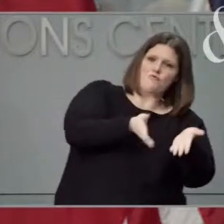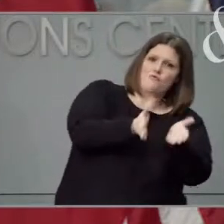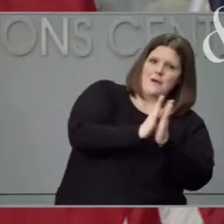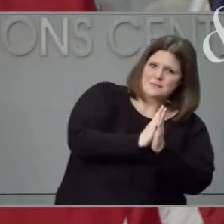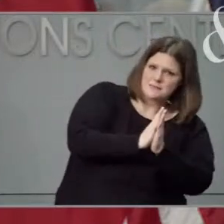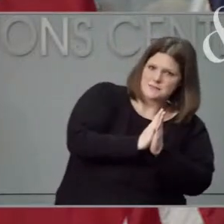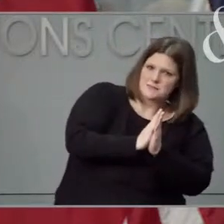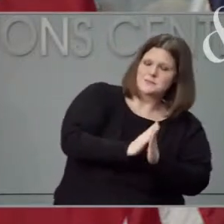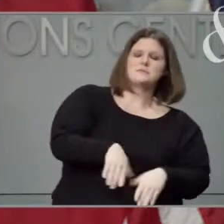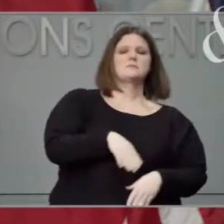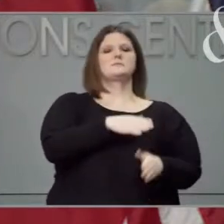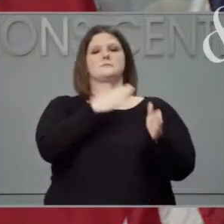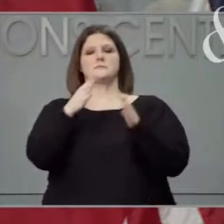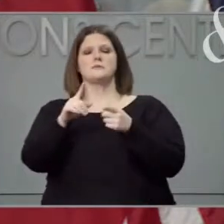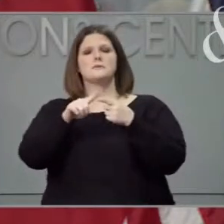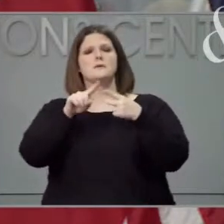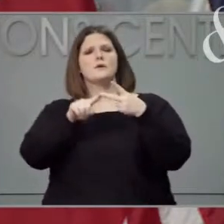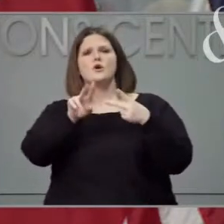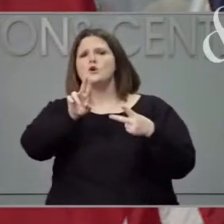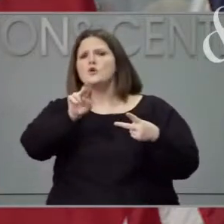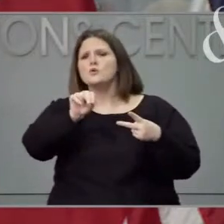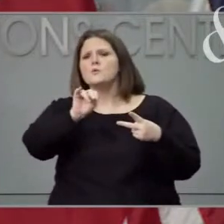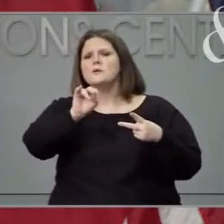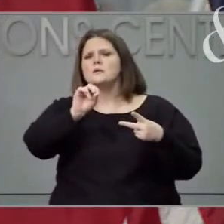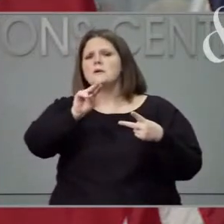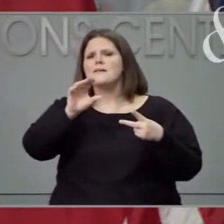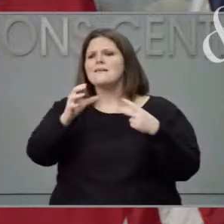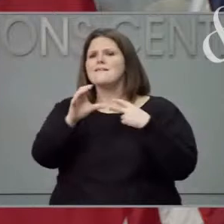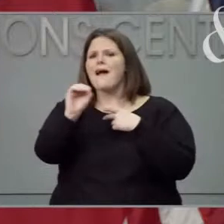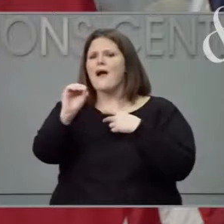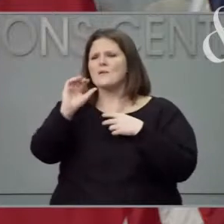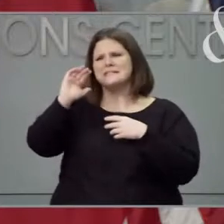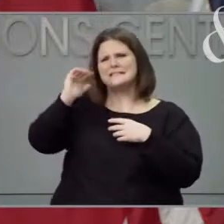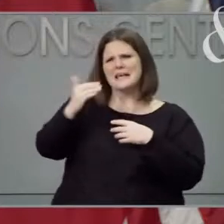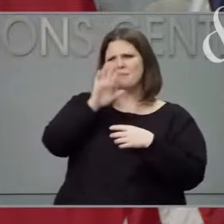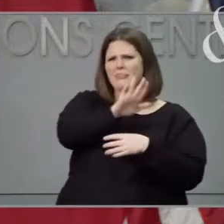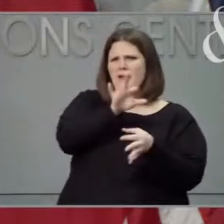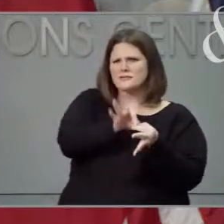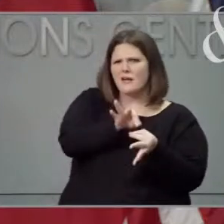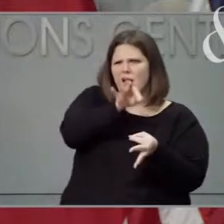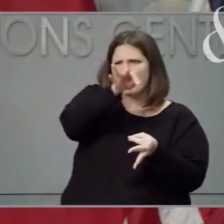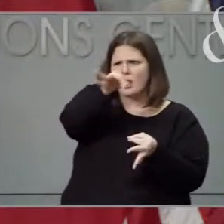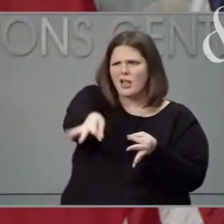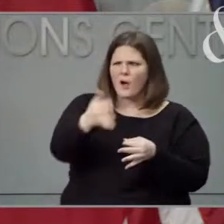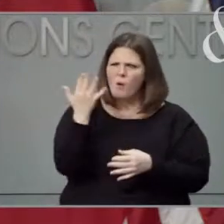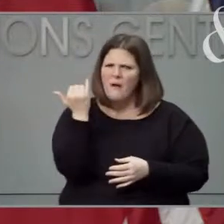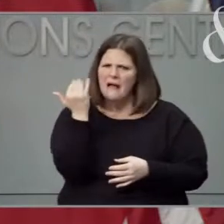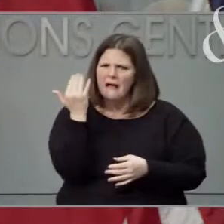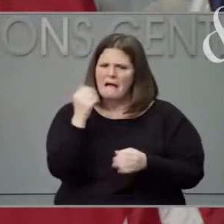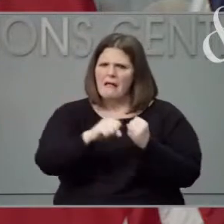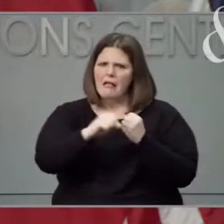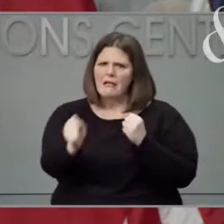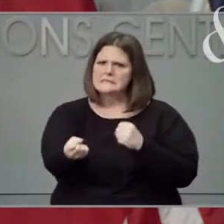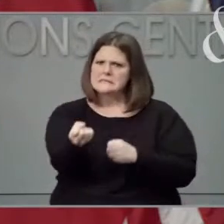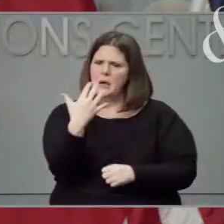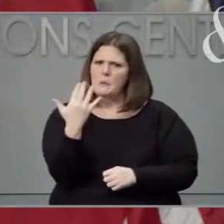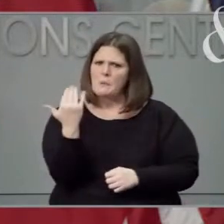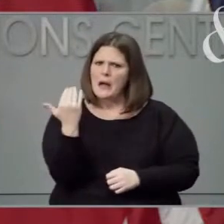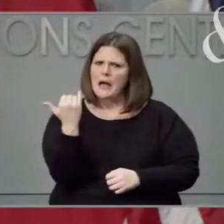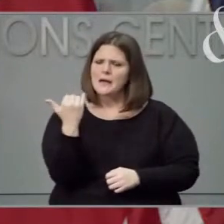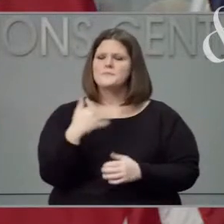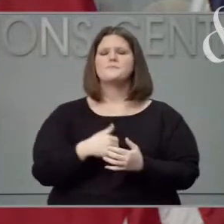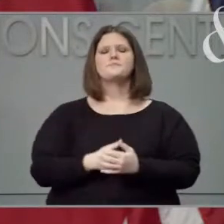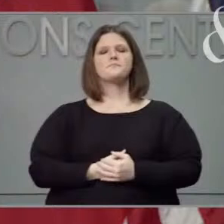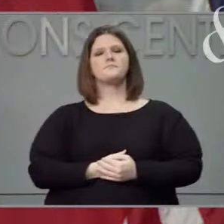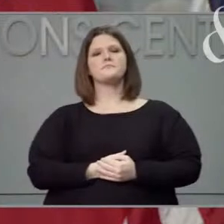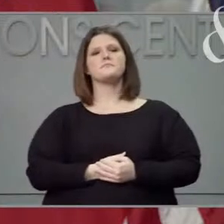County last night in getting their results? It seemed to have come in later than usual. I believe we can double check